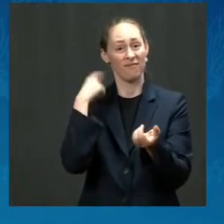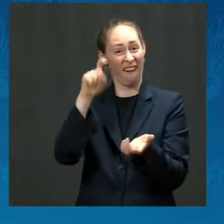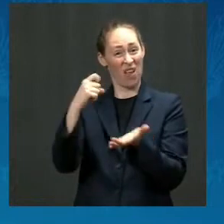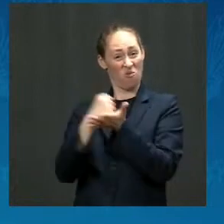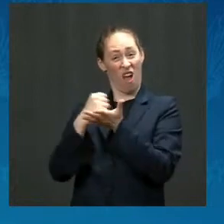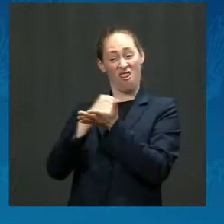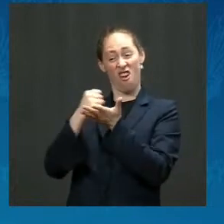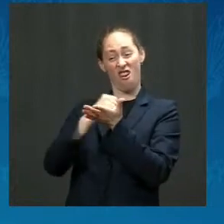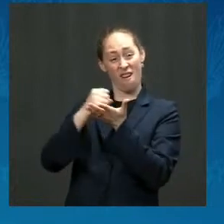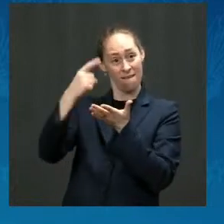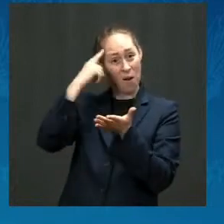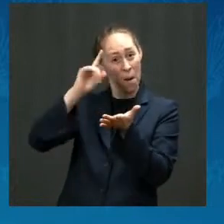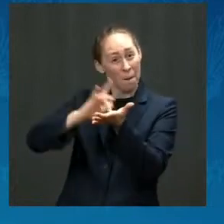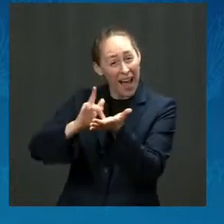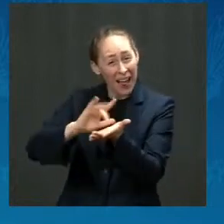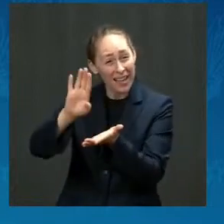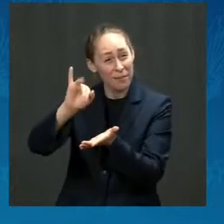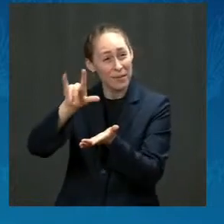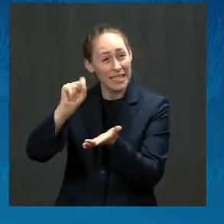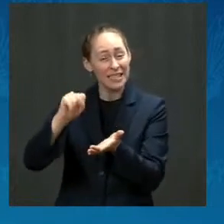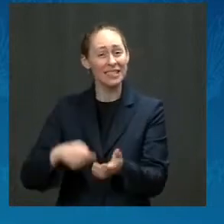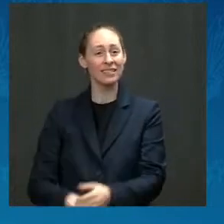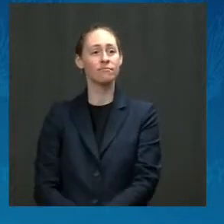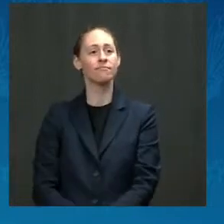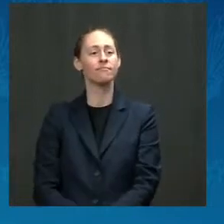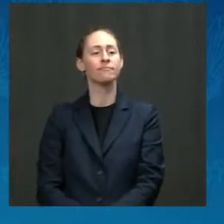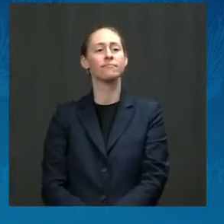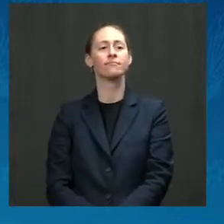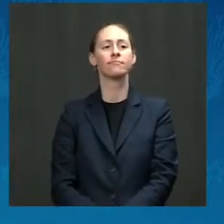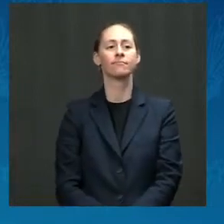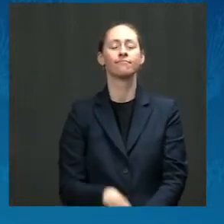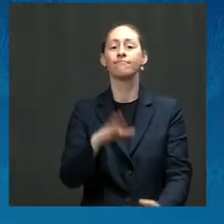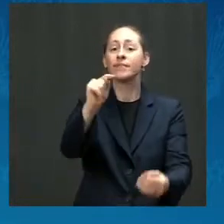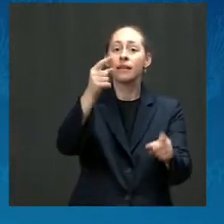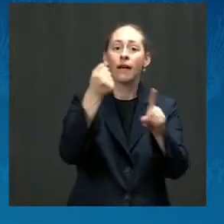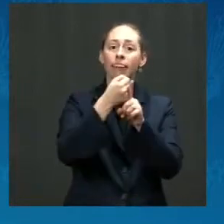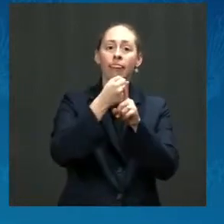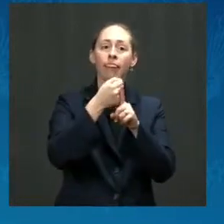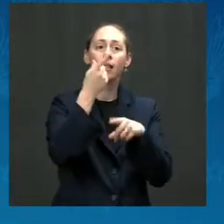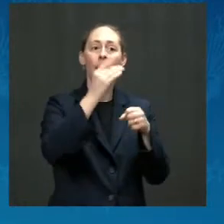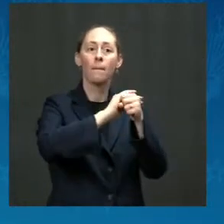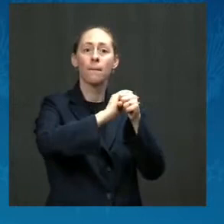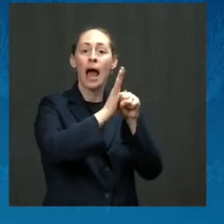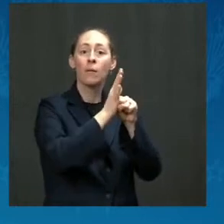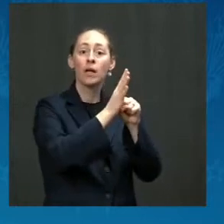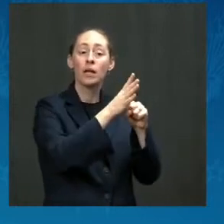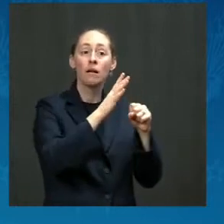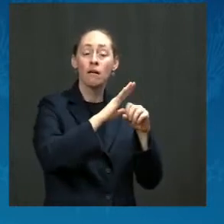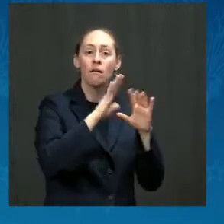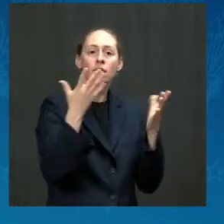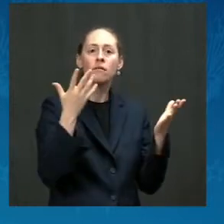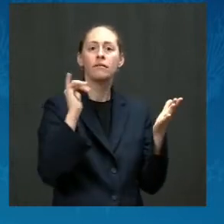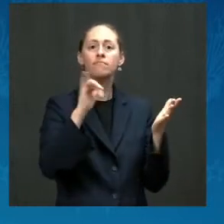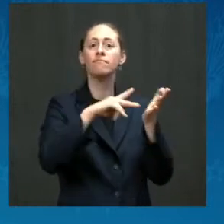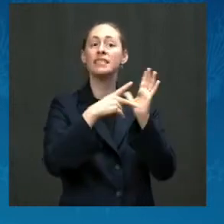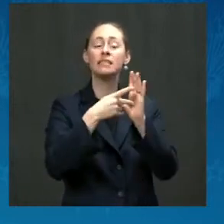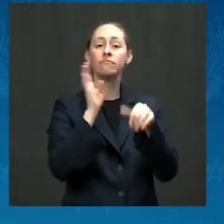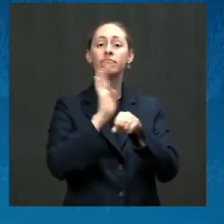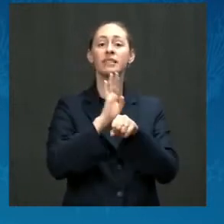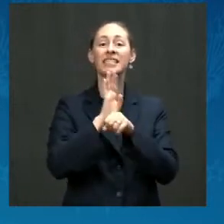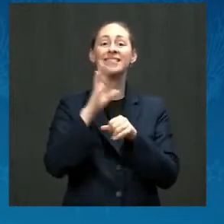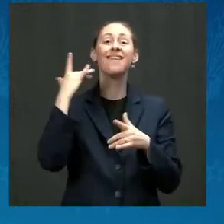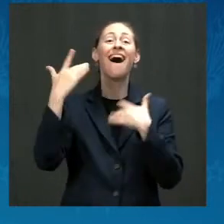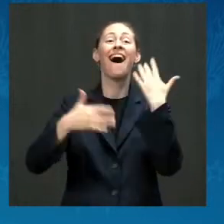to a standstill, I couldn't. Those months, we would accrue debt with interest, and I would accrue just a little bit